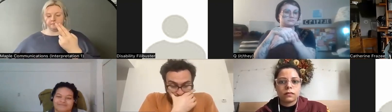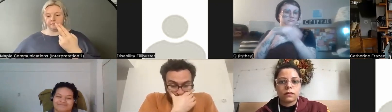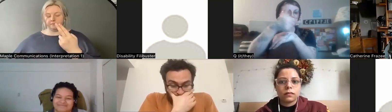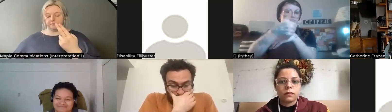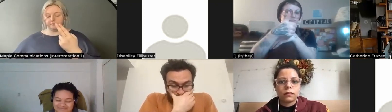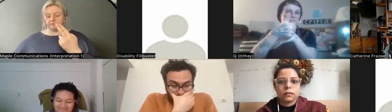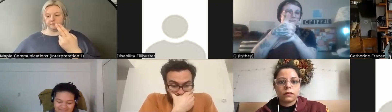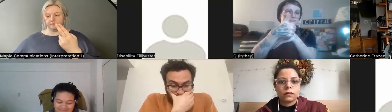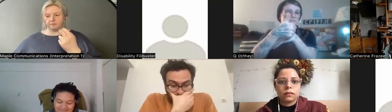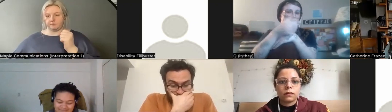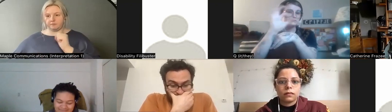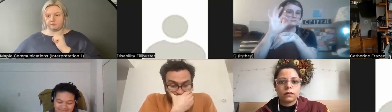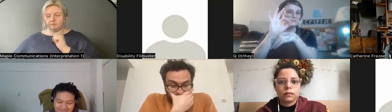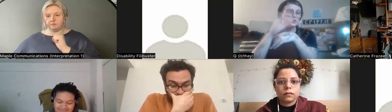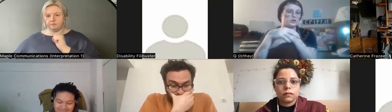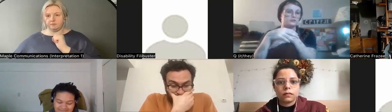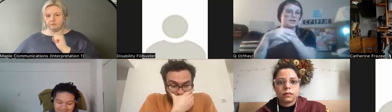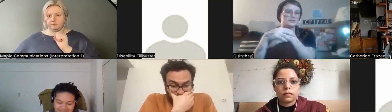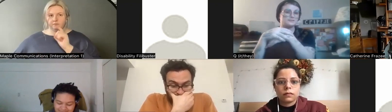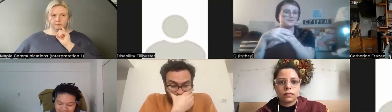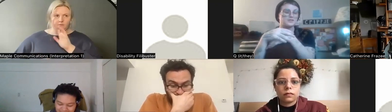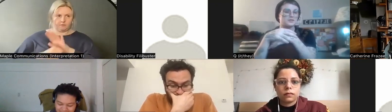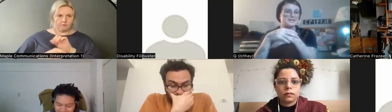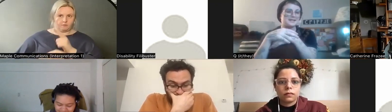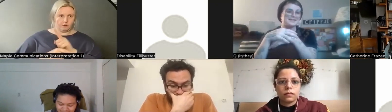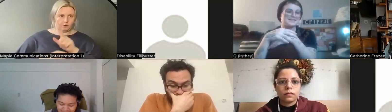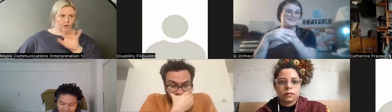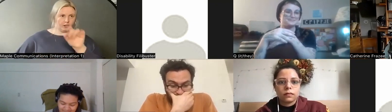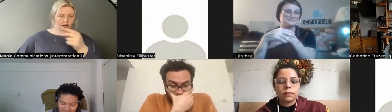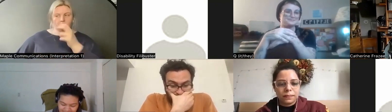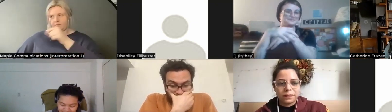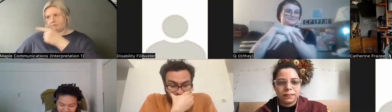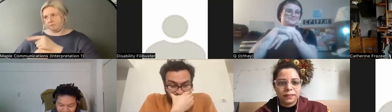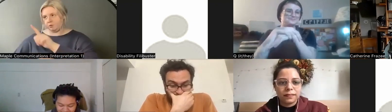fact check for me, because I'm bad. You are correct, 29. Thank you.